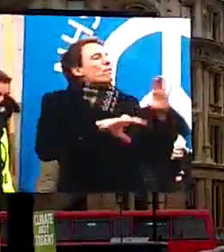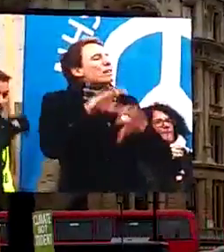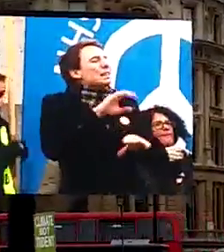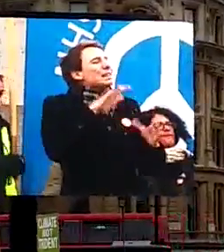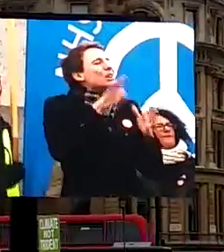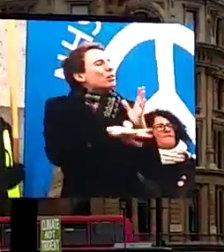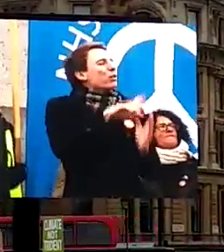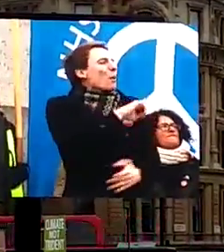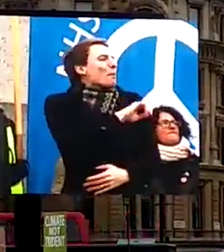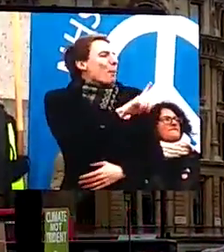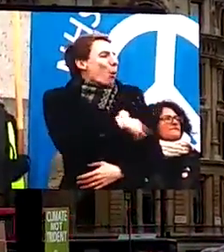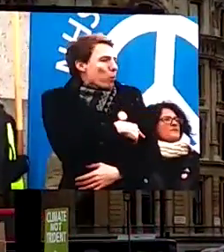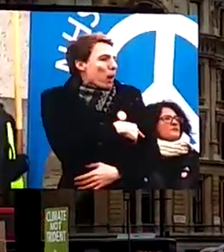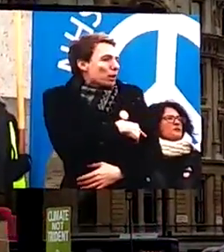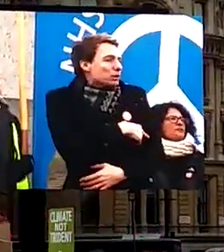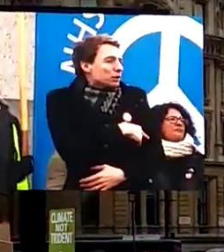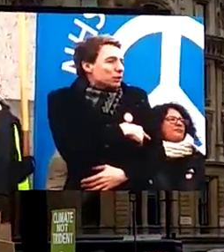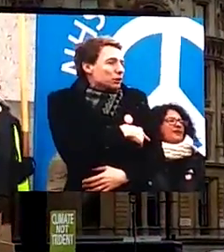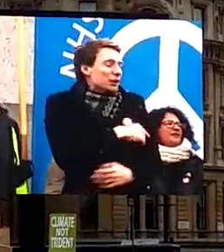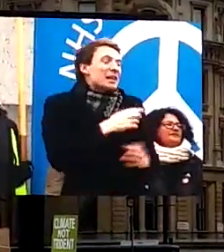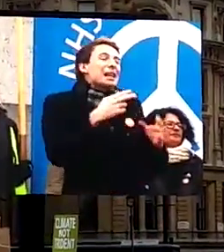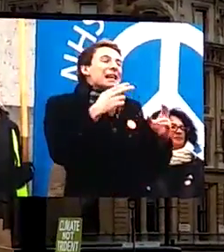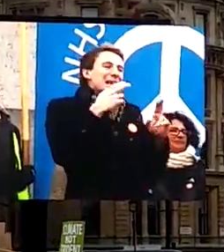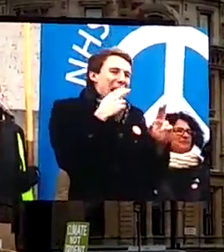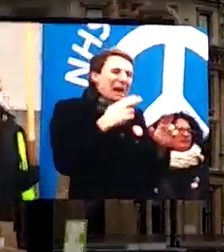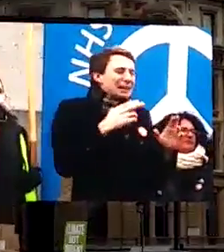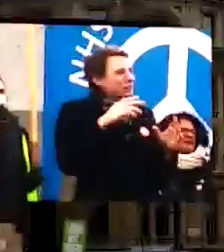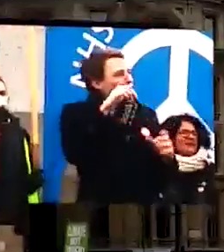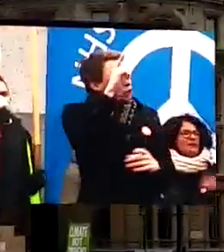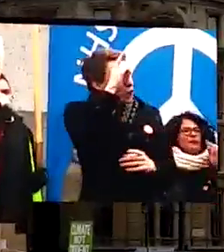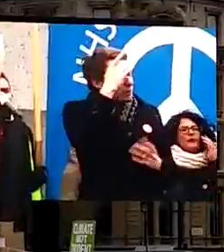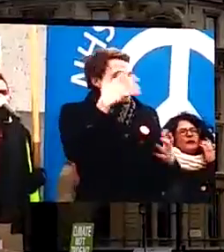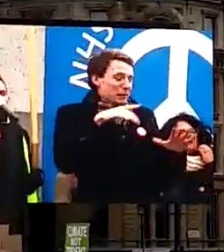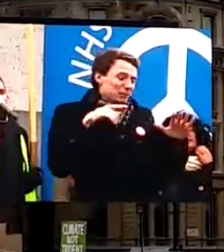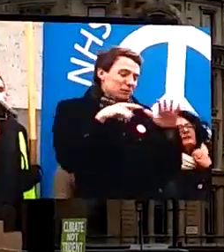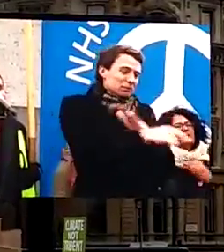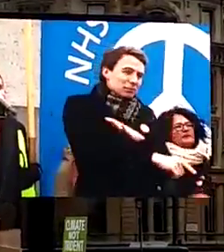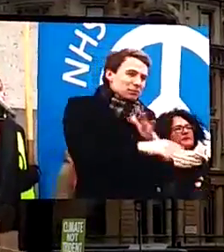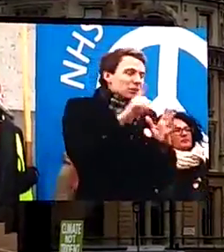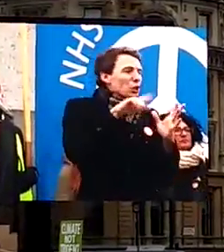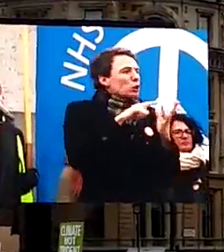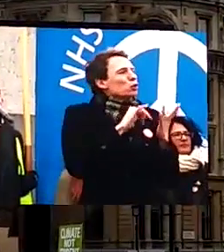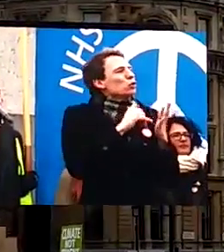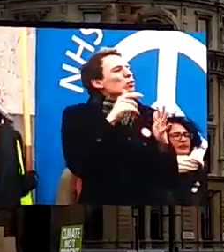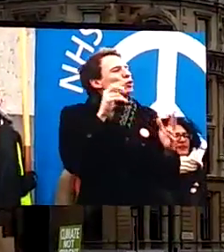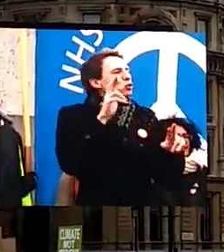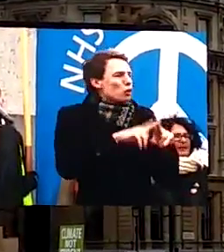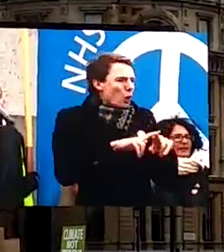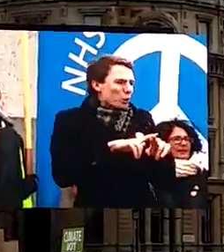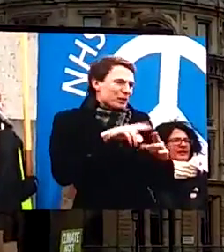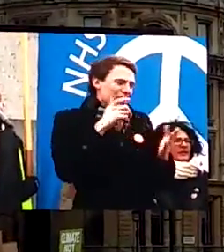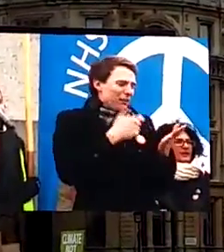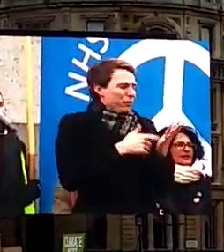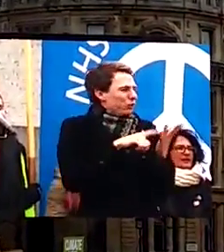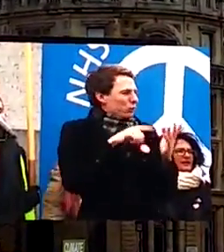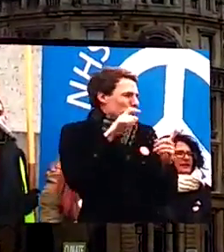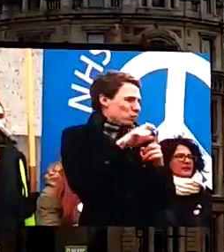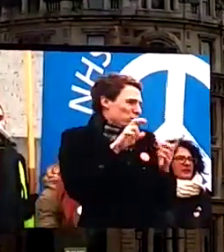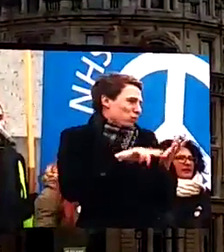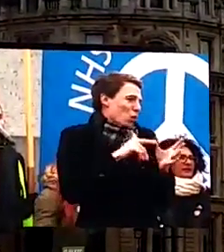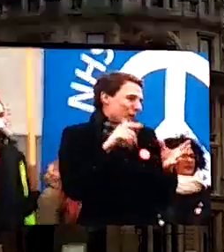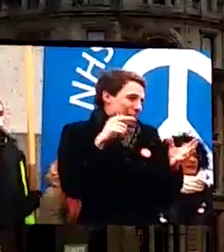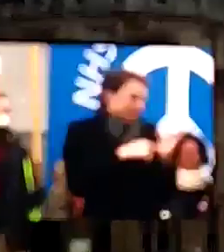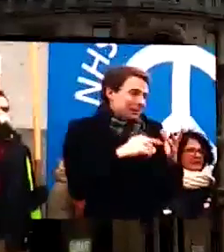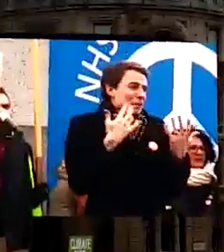a refugee from Nazi Germany, really, Joseph Rotblat, who came in 1944